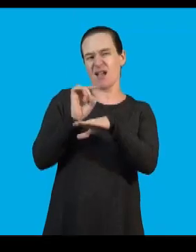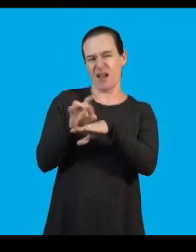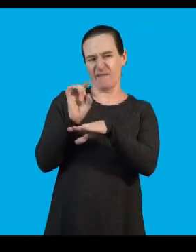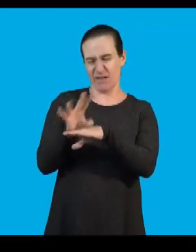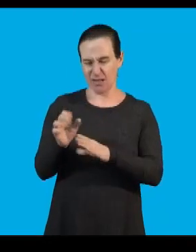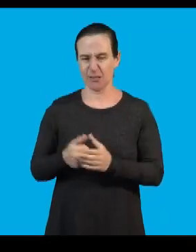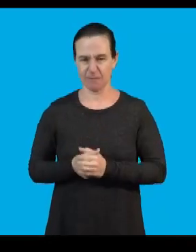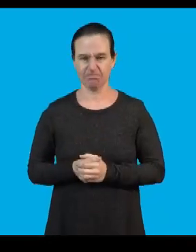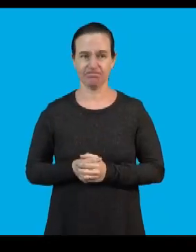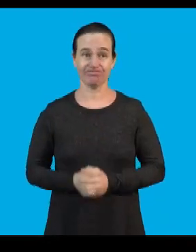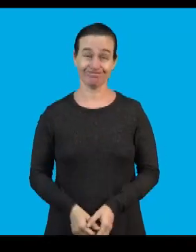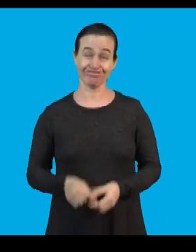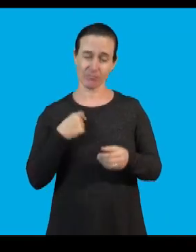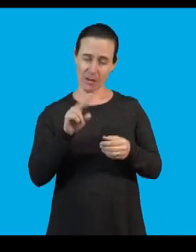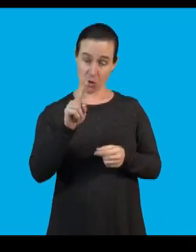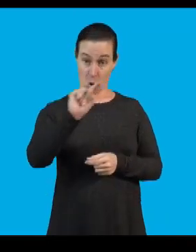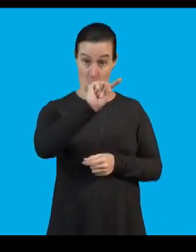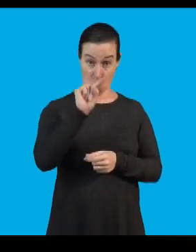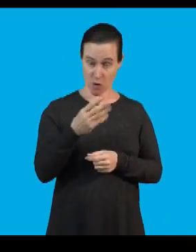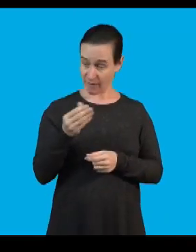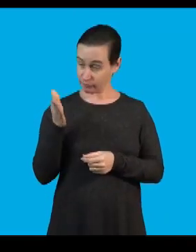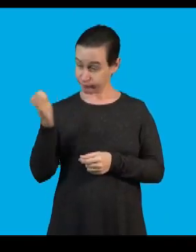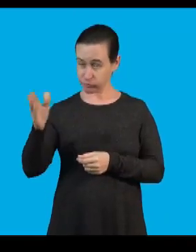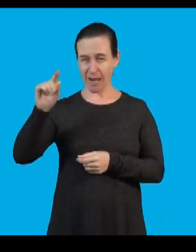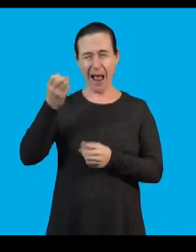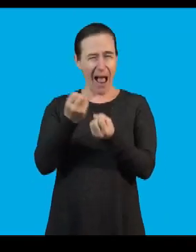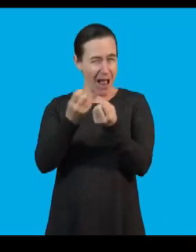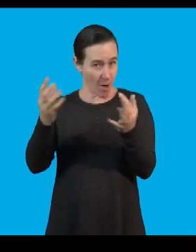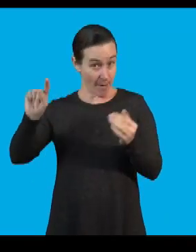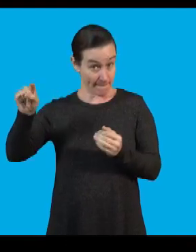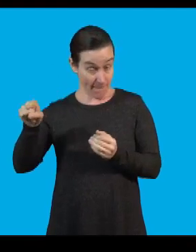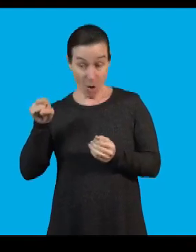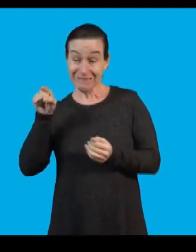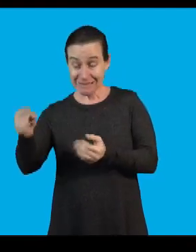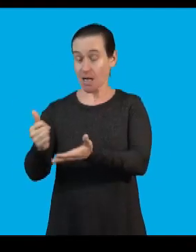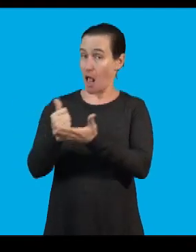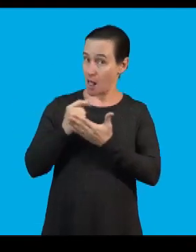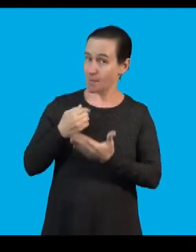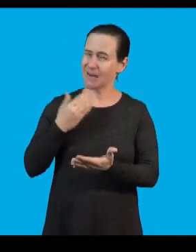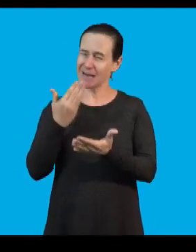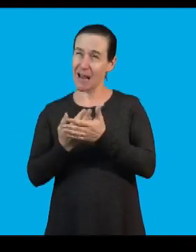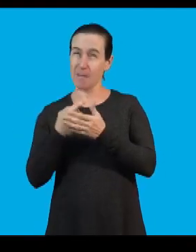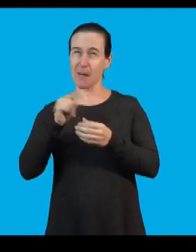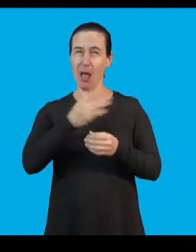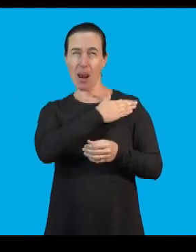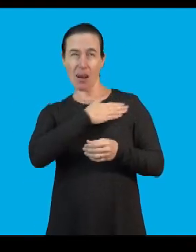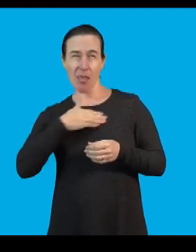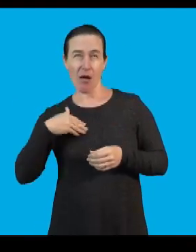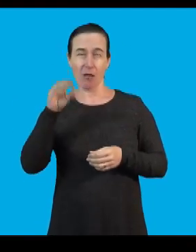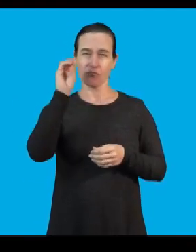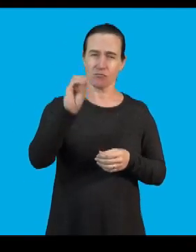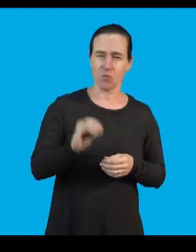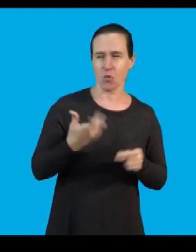right? Remember, your mark allocation is a good indicator of how many points you're required